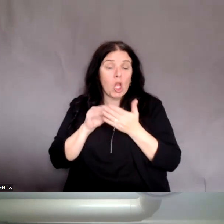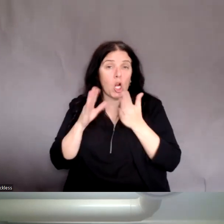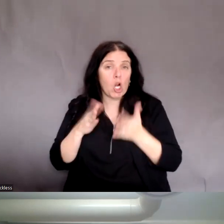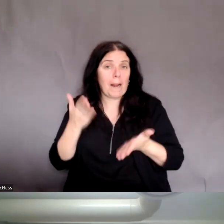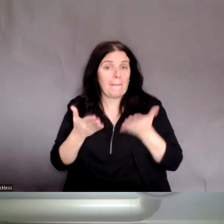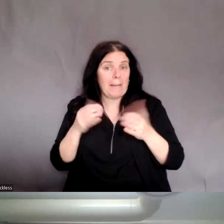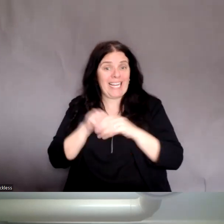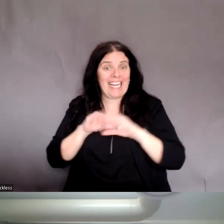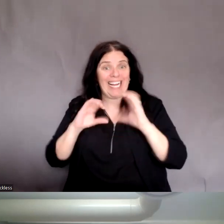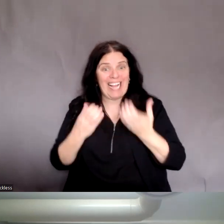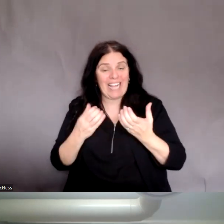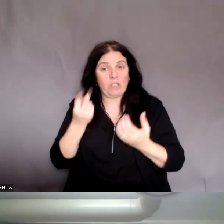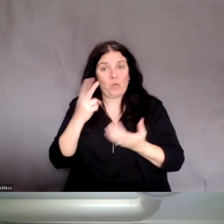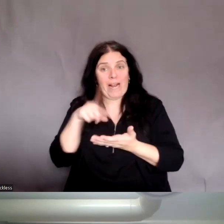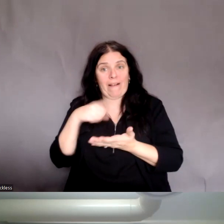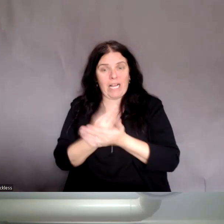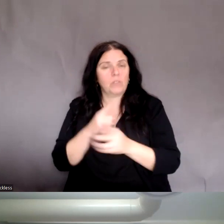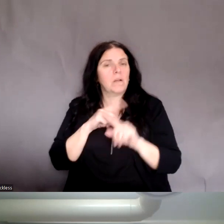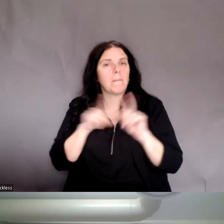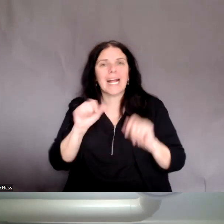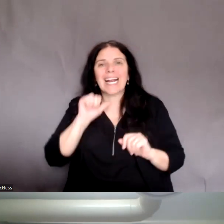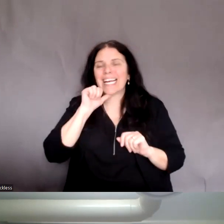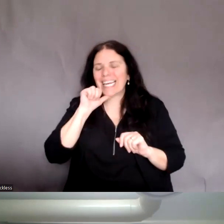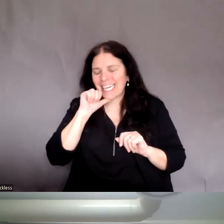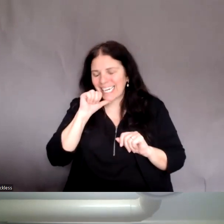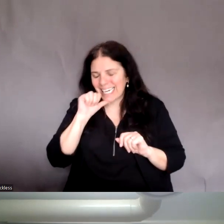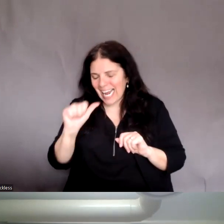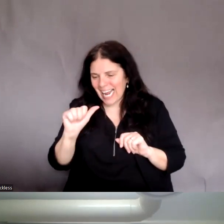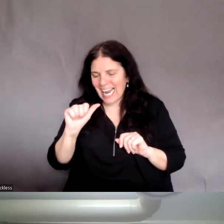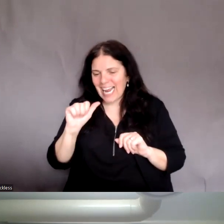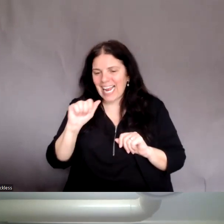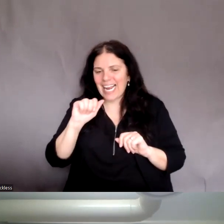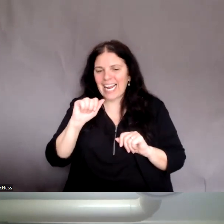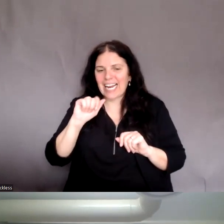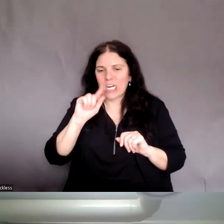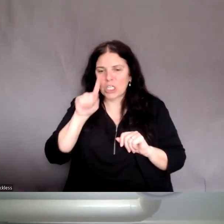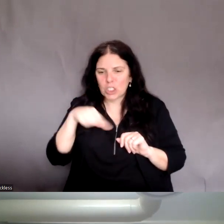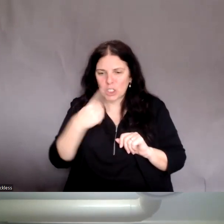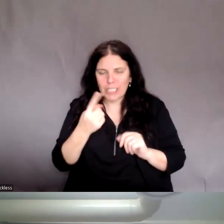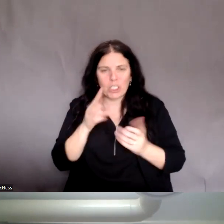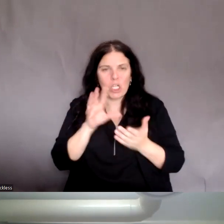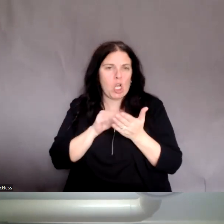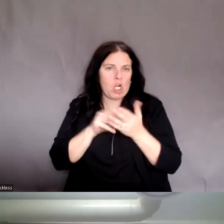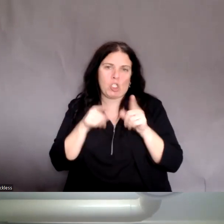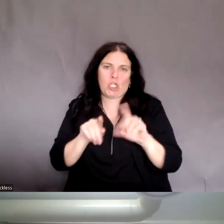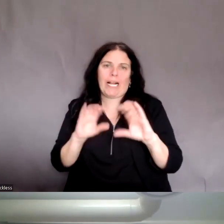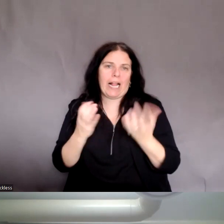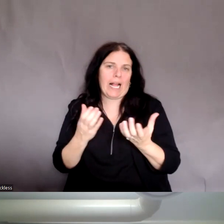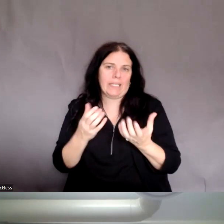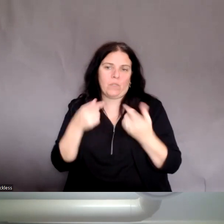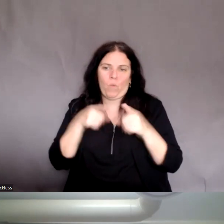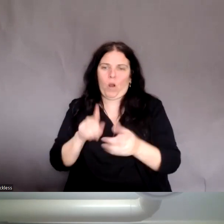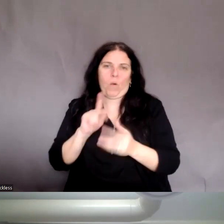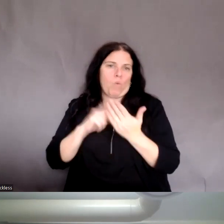12 hours, but they're not just learning while they're in class and they're in our program,